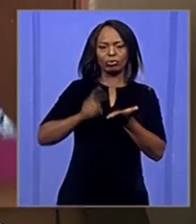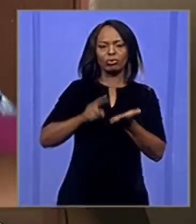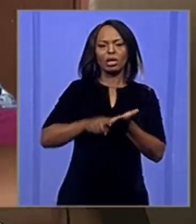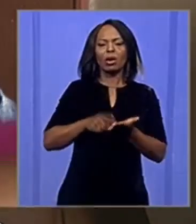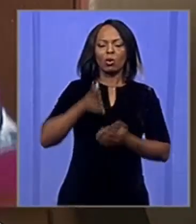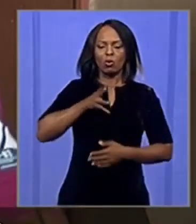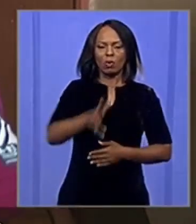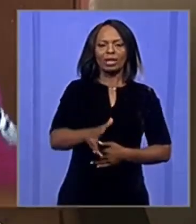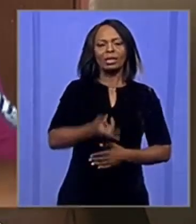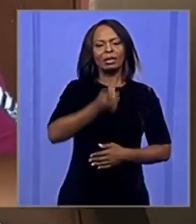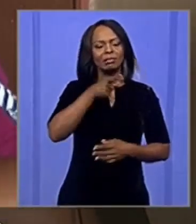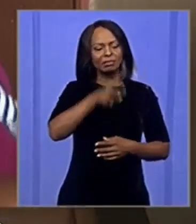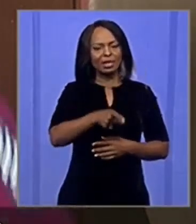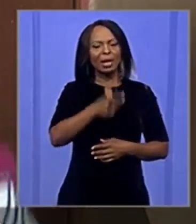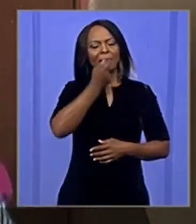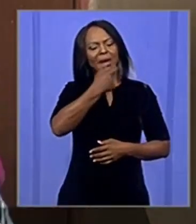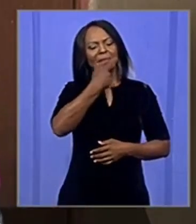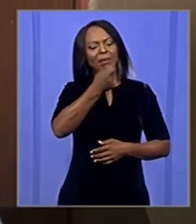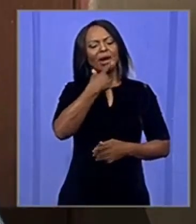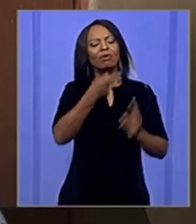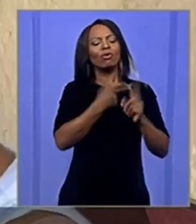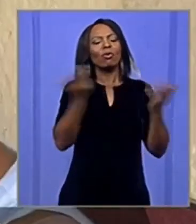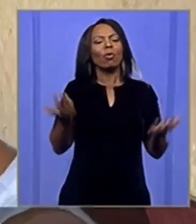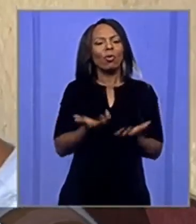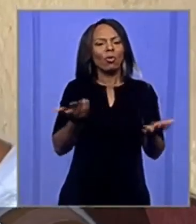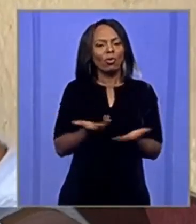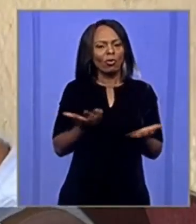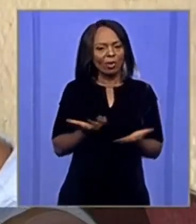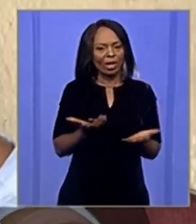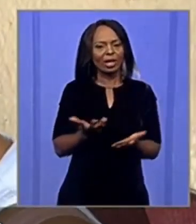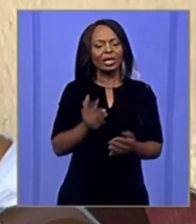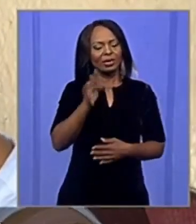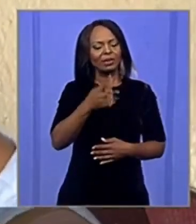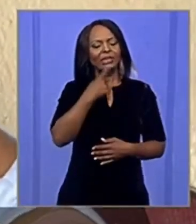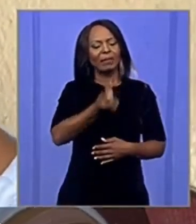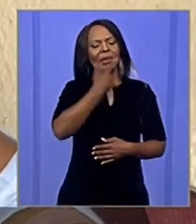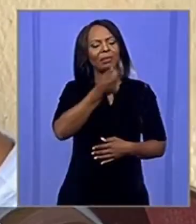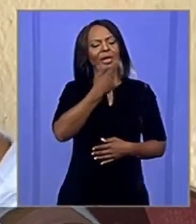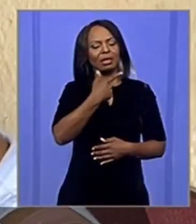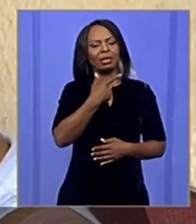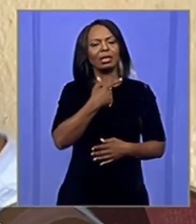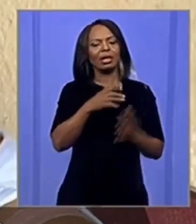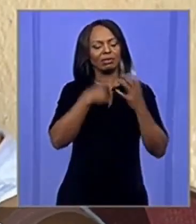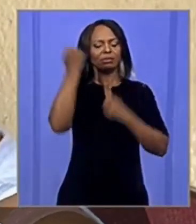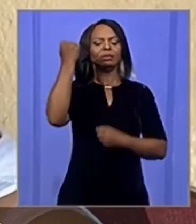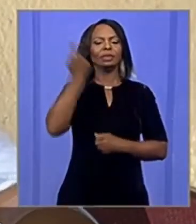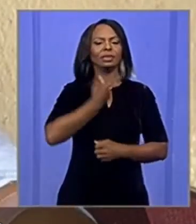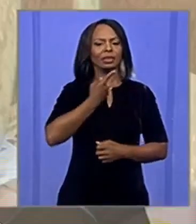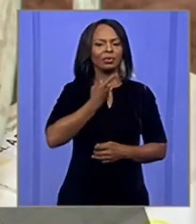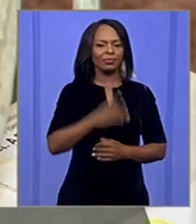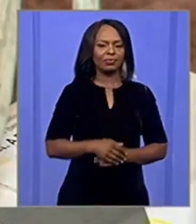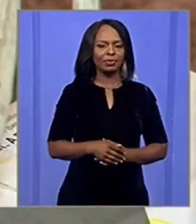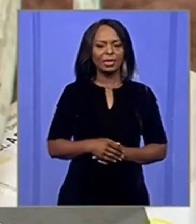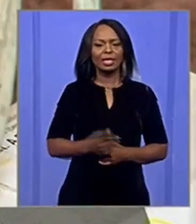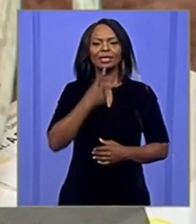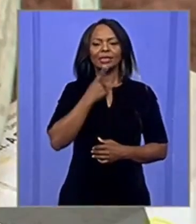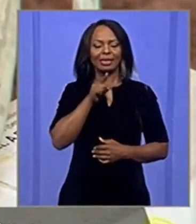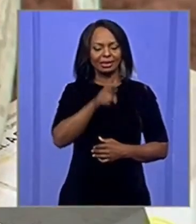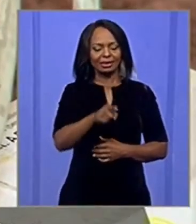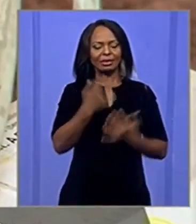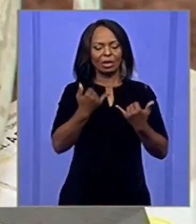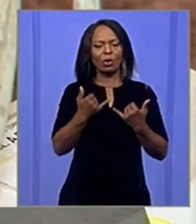gore o di kreya kae dipilisi tseo. Mmagwe Hendricks o dumela gore patlisiso eno e setse le mo kotsing ka